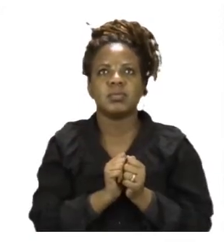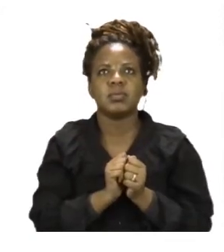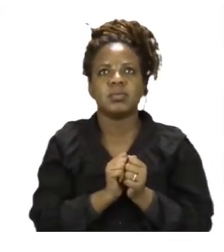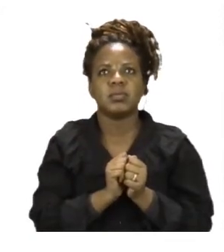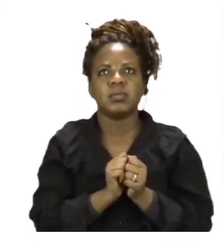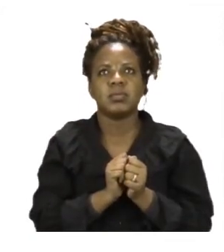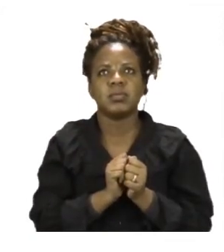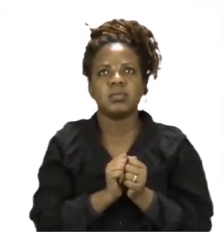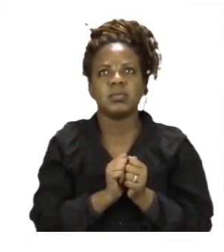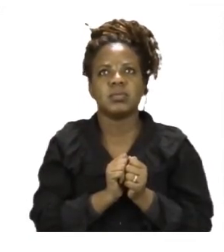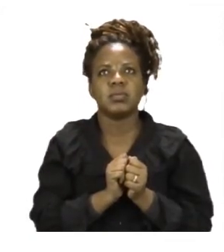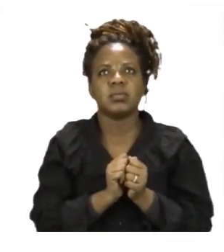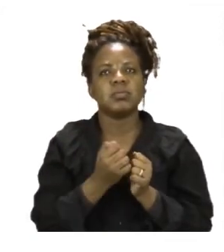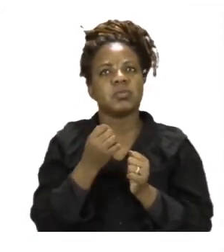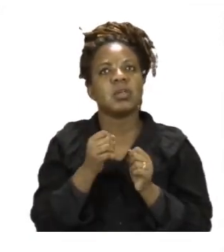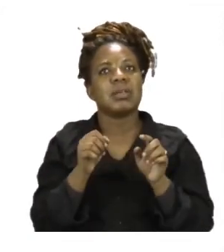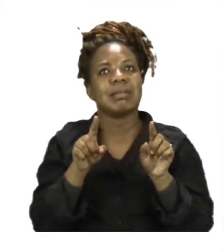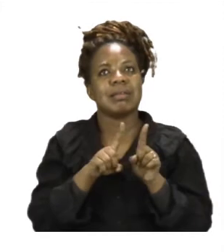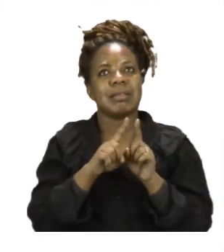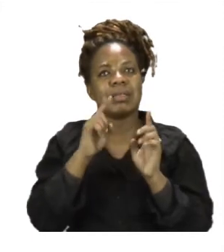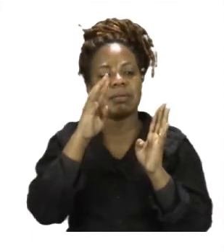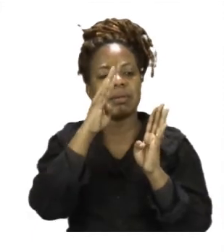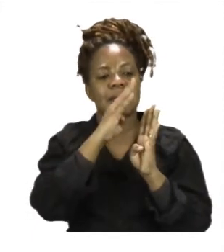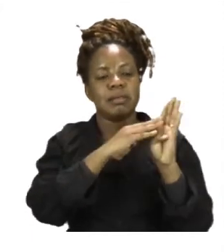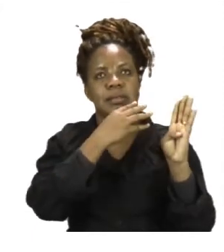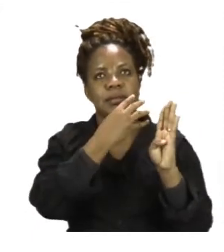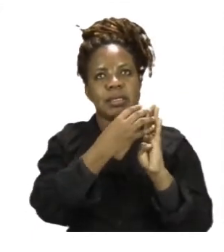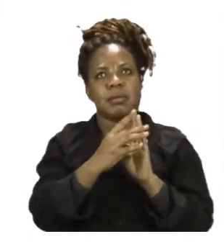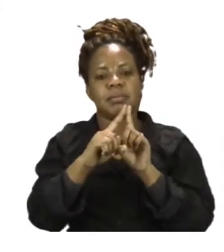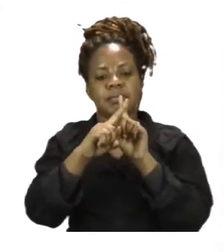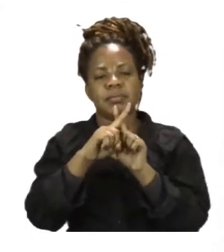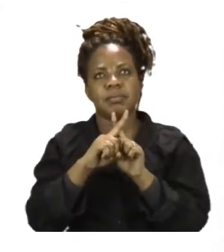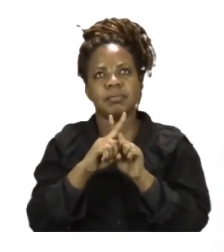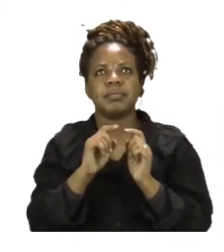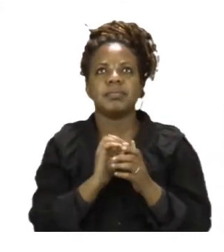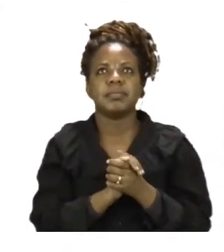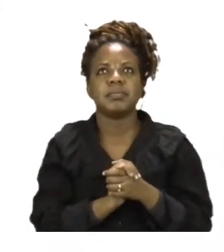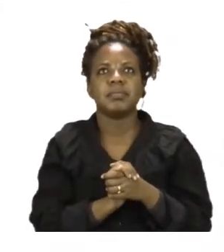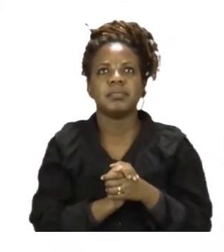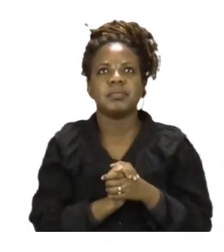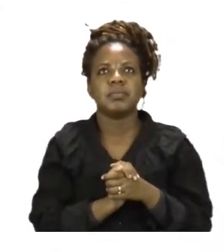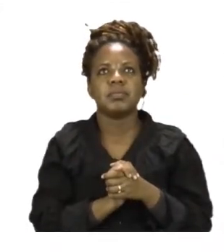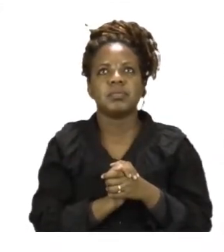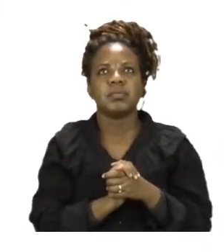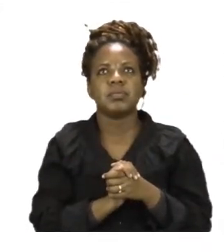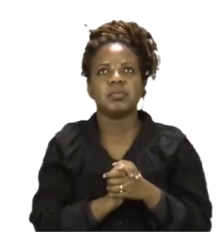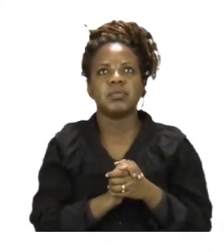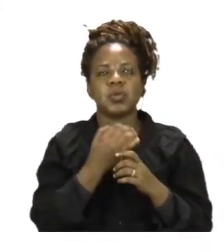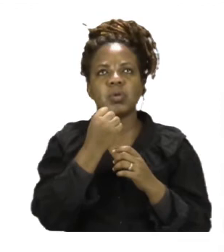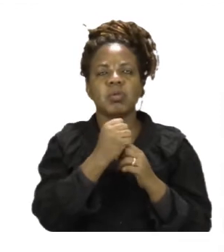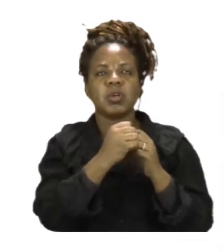the timetable wheels. So we have a wheel for the 2 times table, one for the 3 times